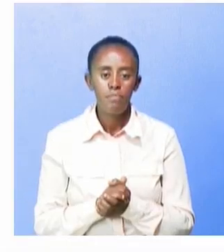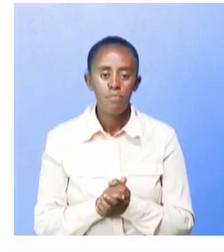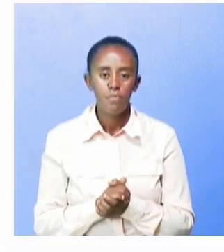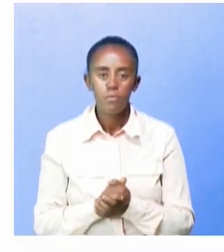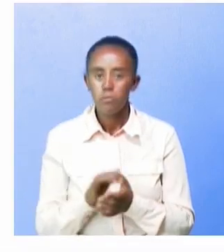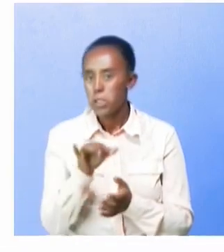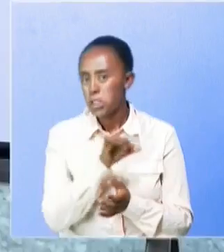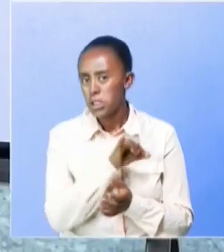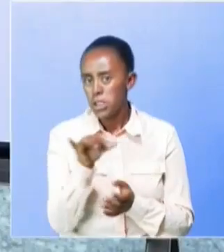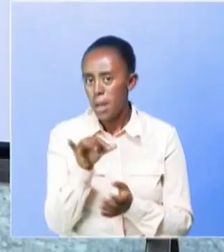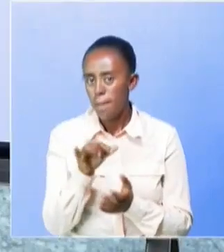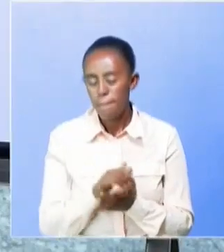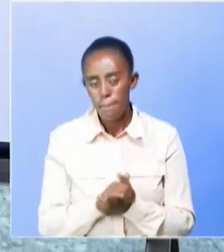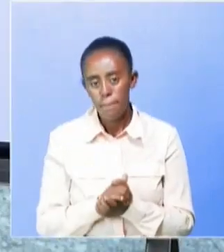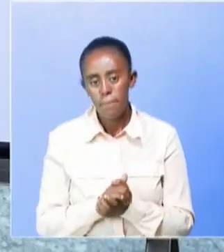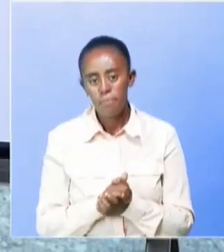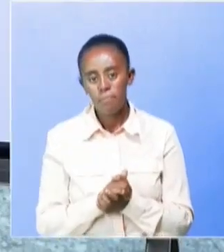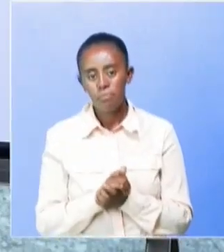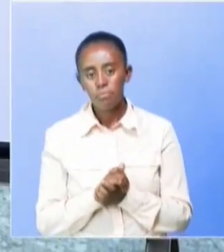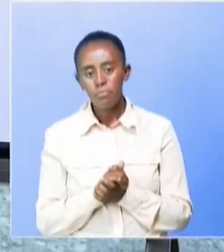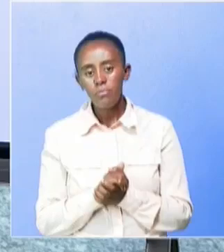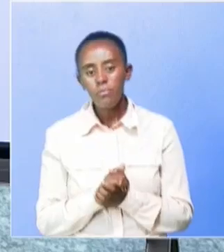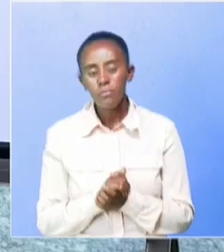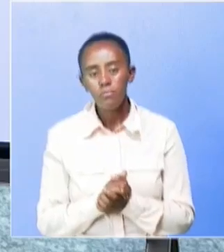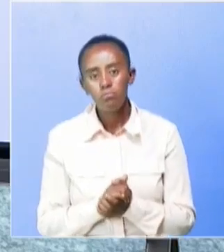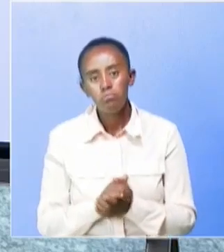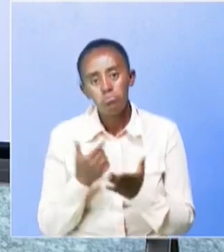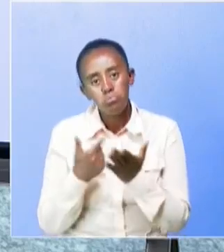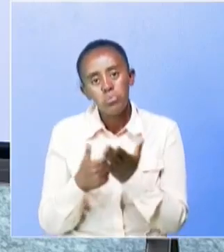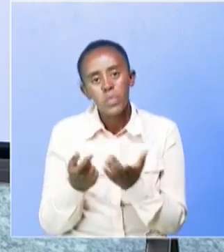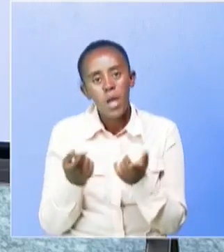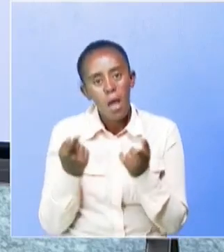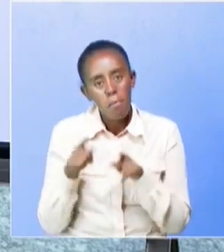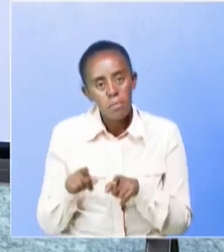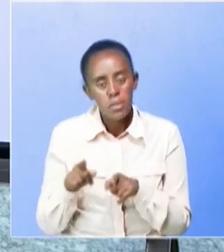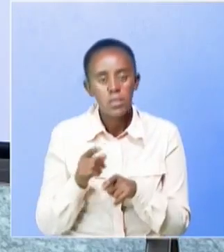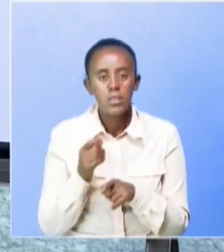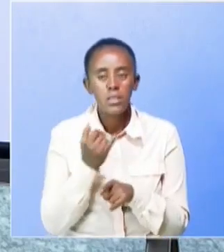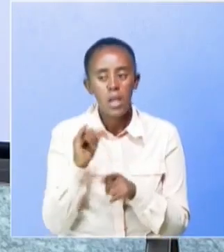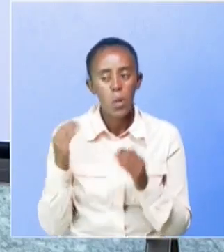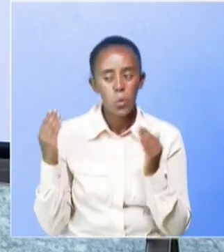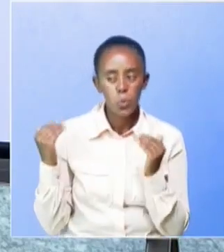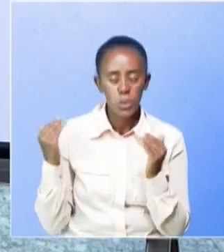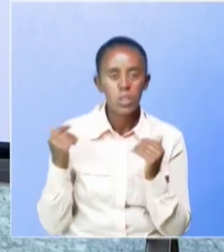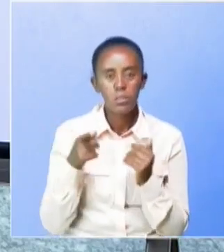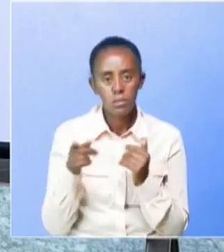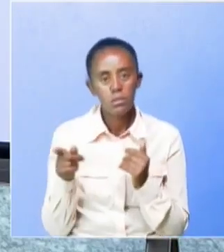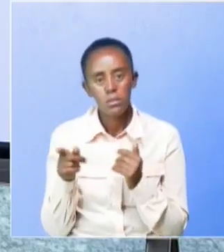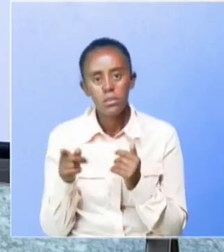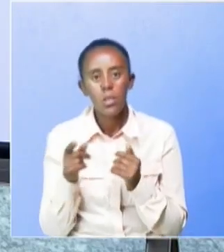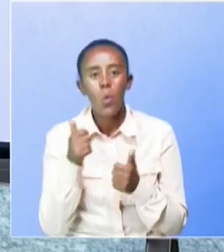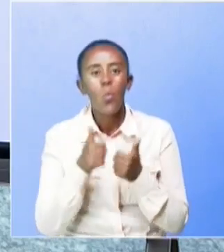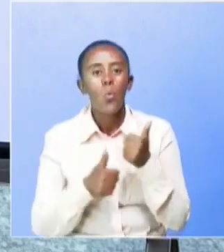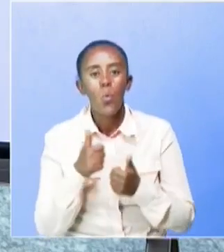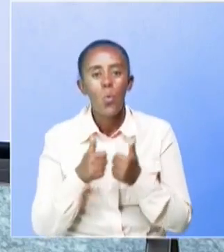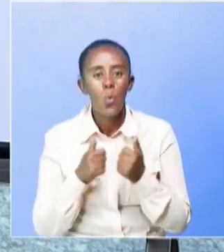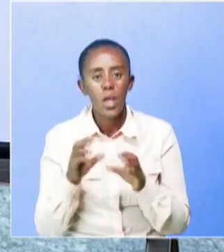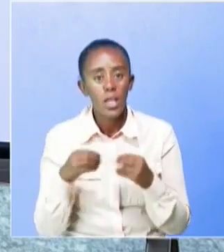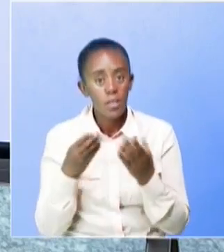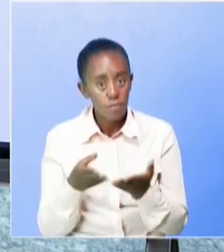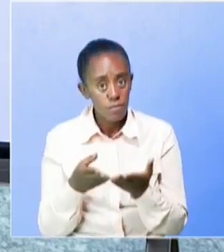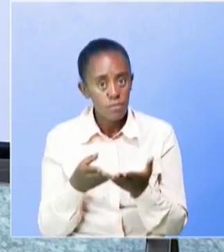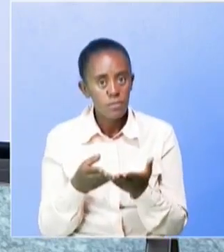The same. Even though it did not happen, but they wish it had happened, which gives them